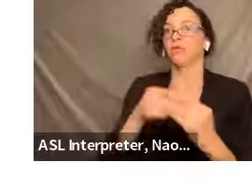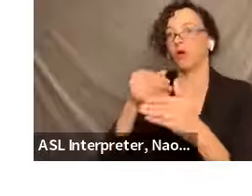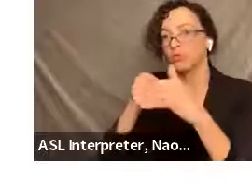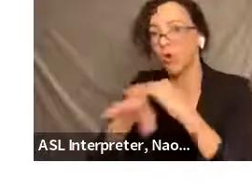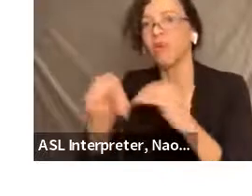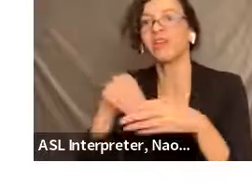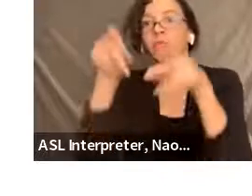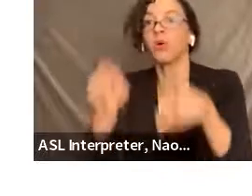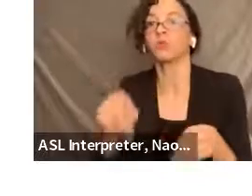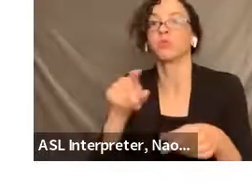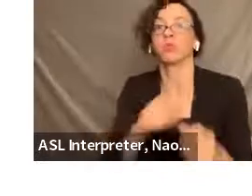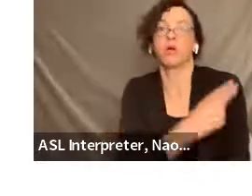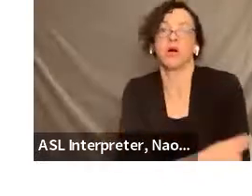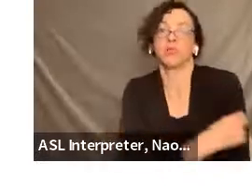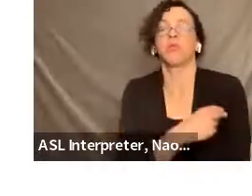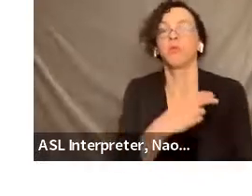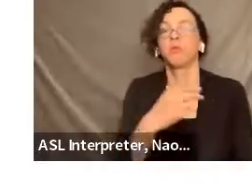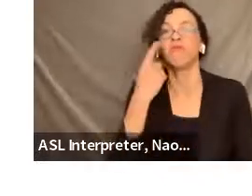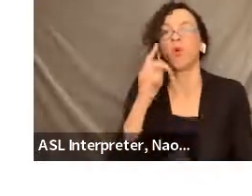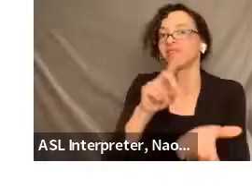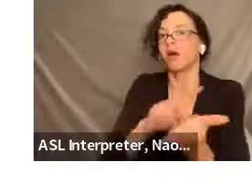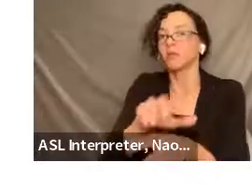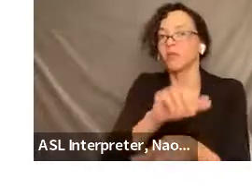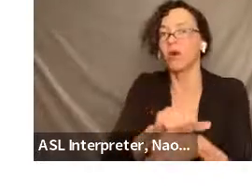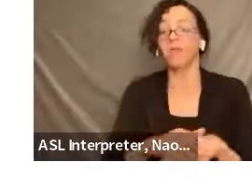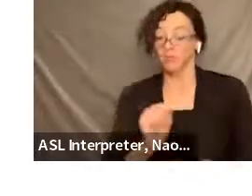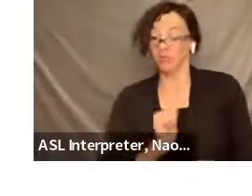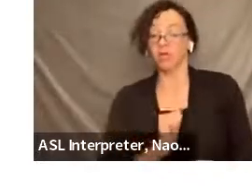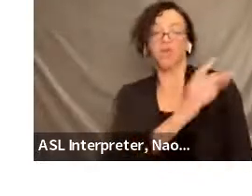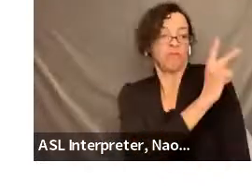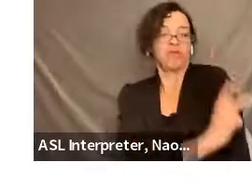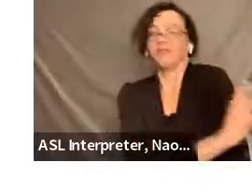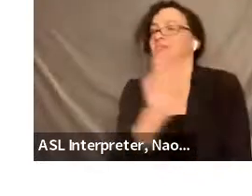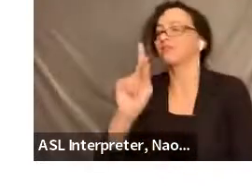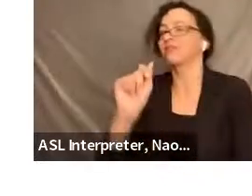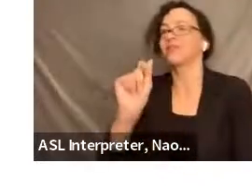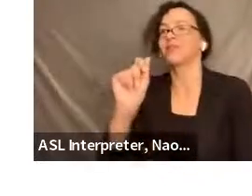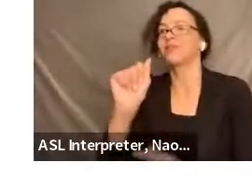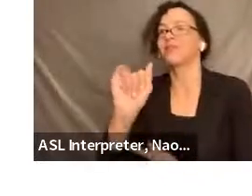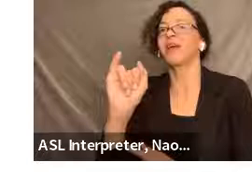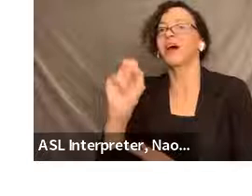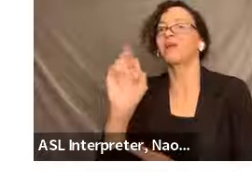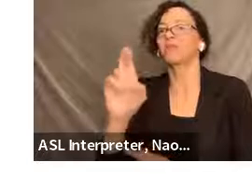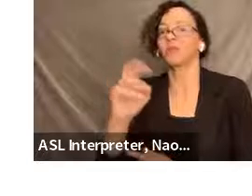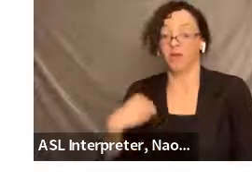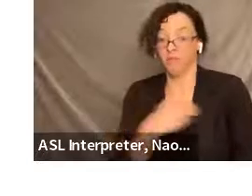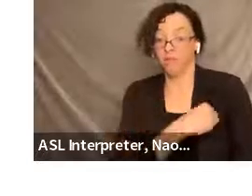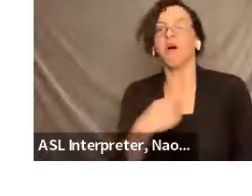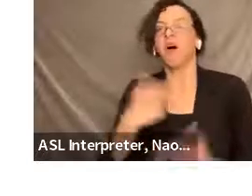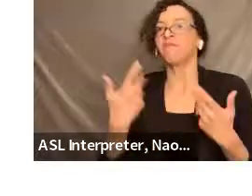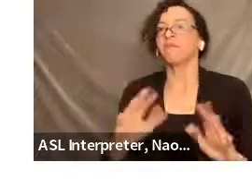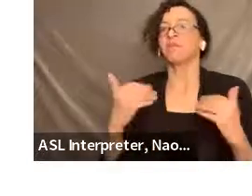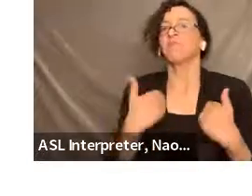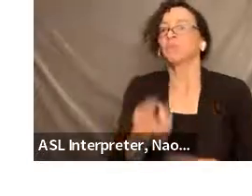Kaiser member, and I've had a couple of video calls with my doctor. So that's very useful because, again, they can give